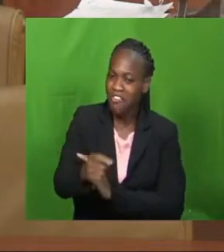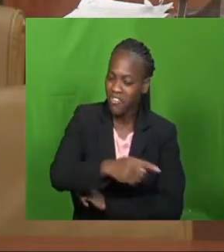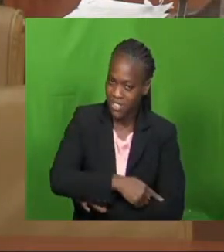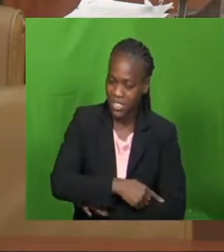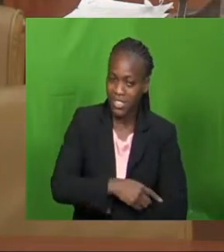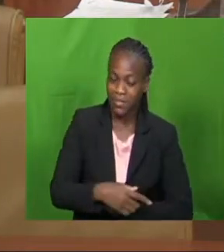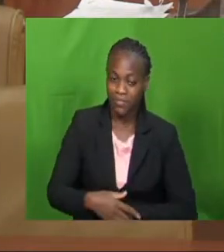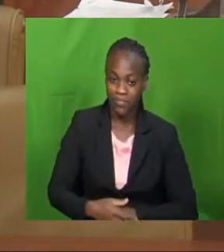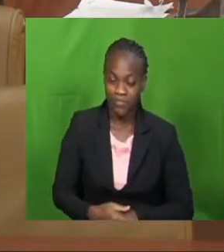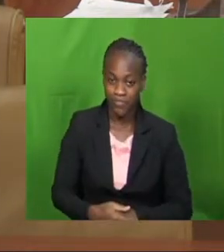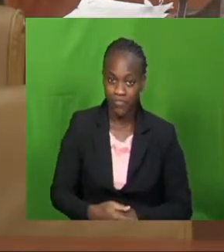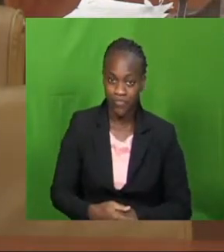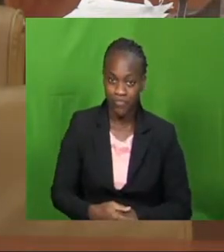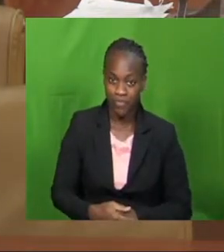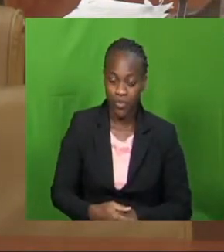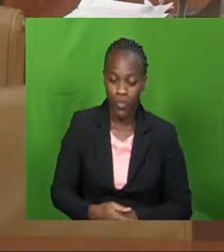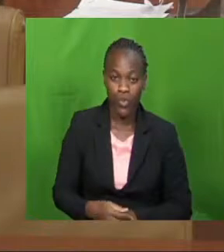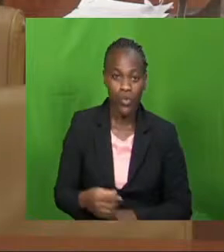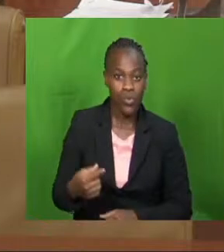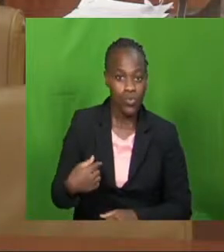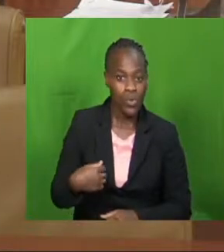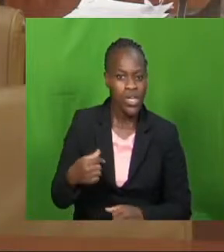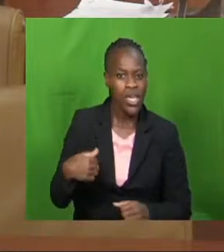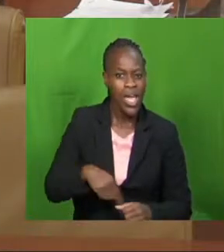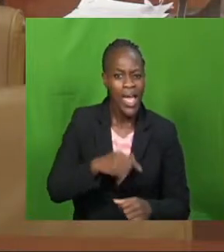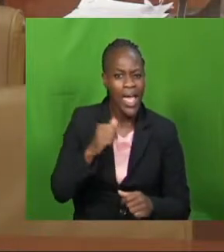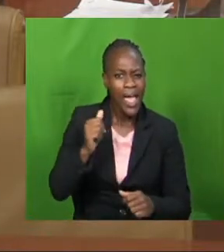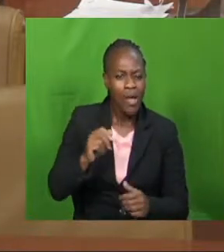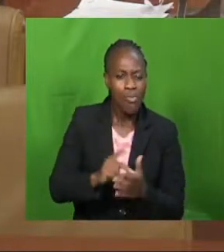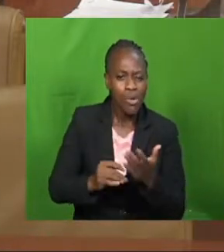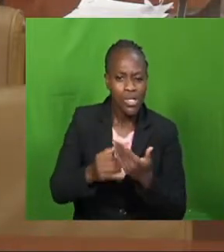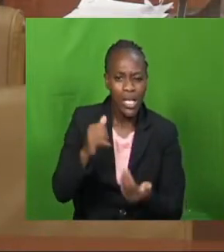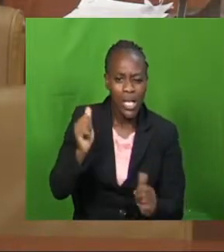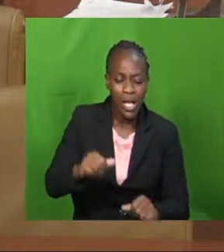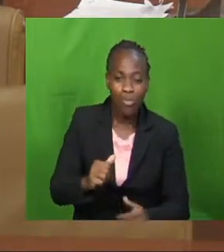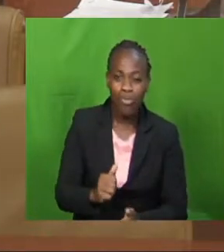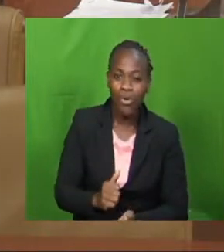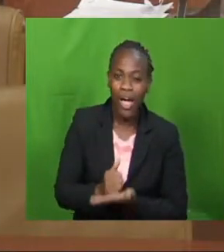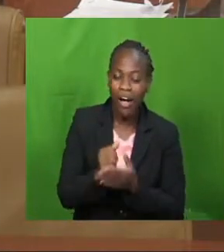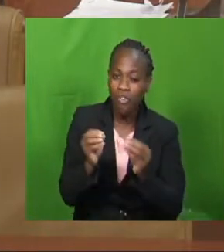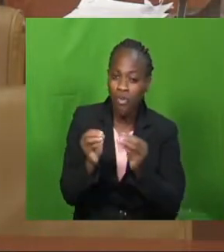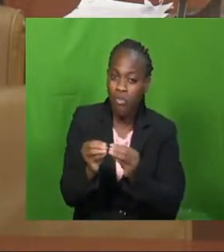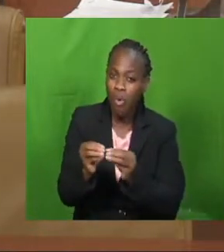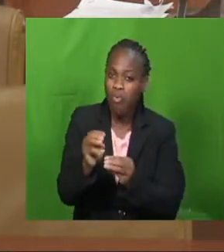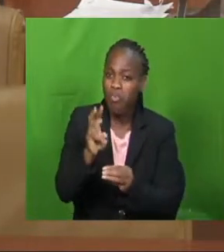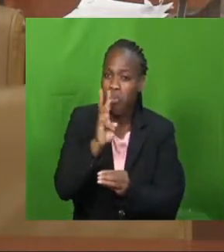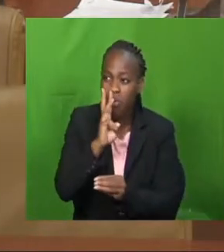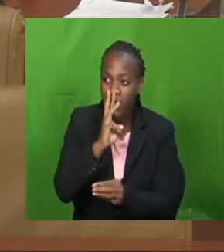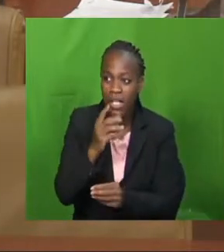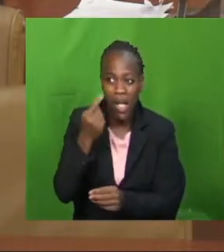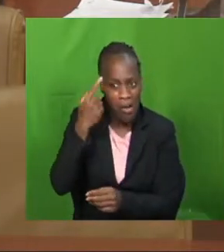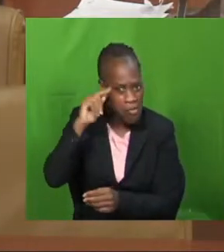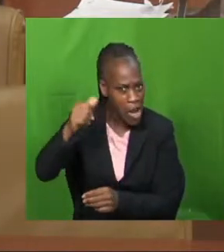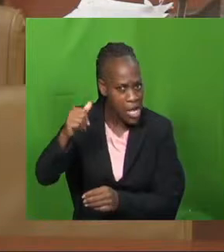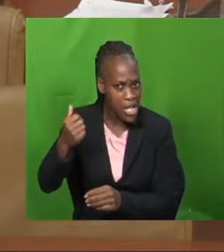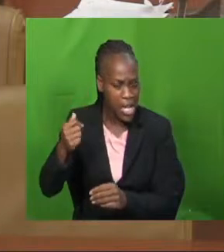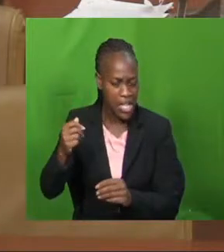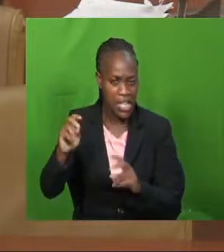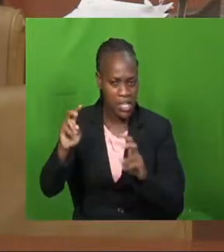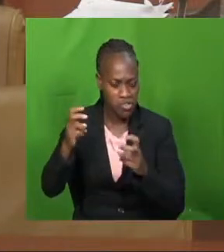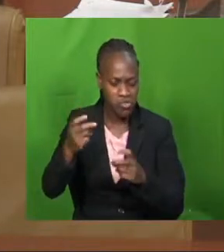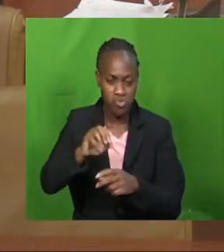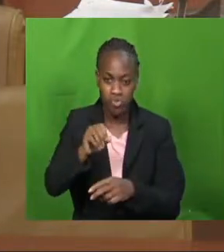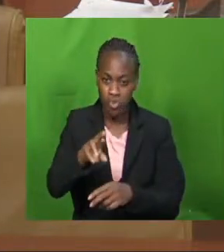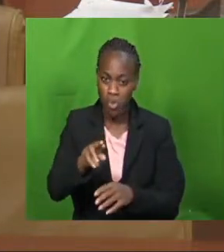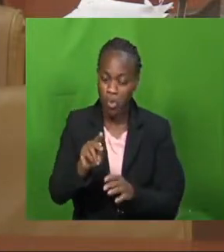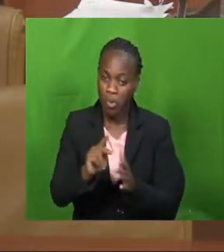meeting the current needs, it's also going to have access for other projects. So clearly, this will be able to